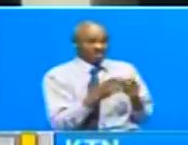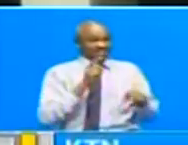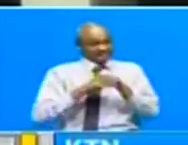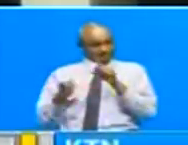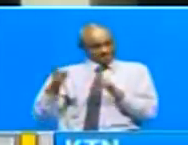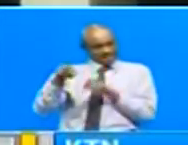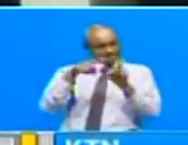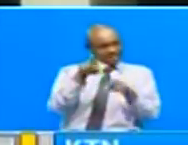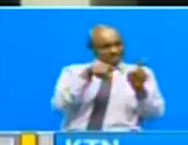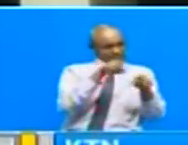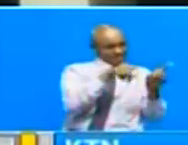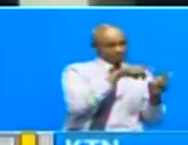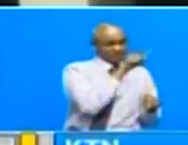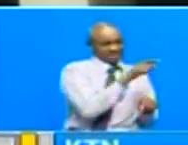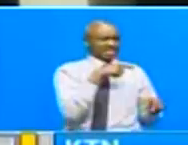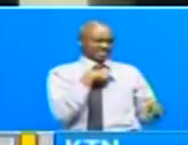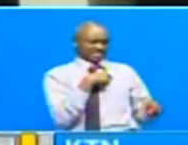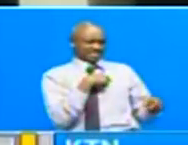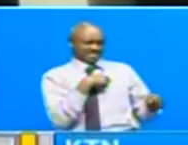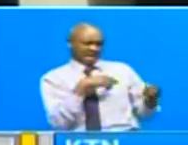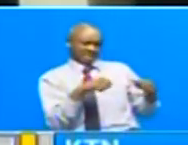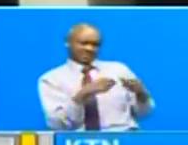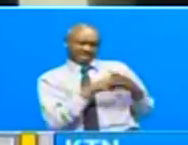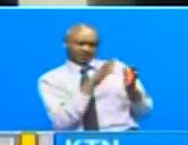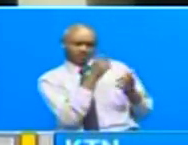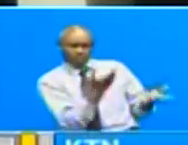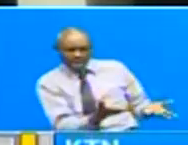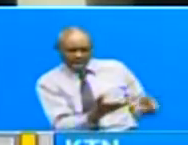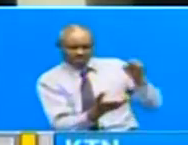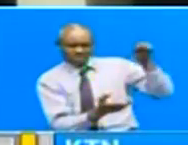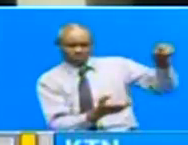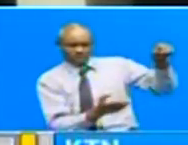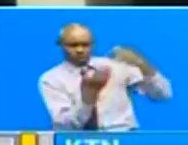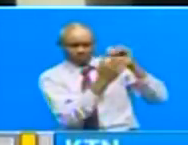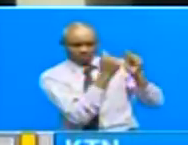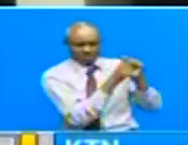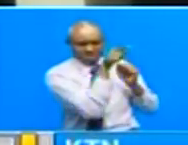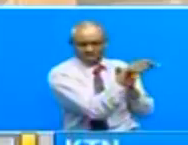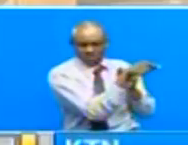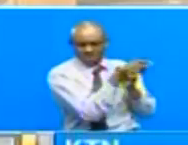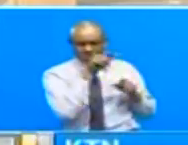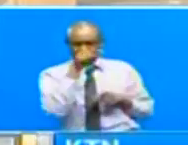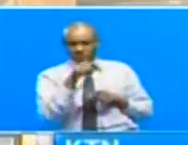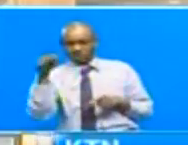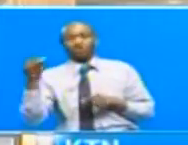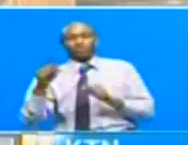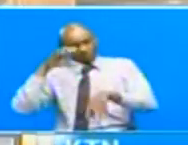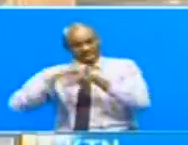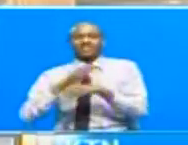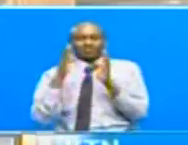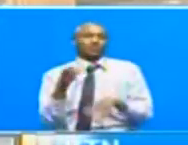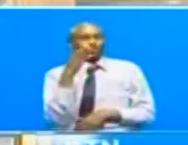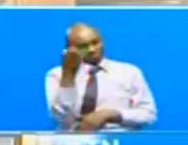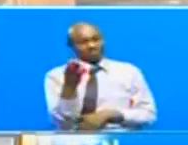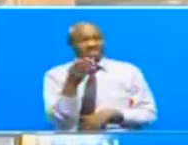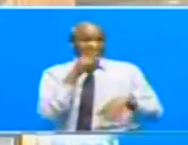backward and try to see this transaction was initiated from which point, and that's really possible. So the question is,